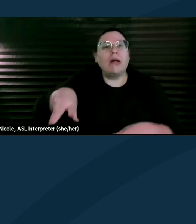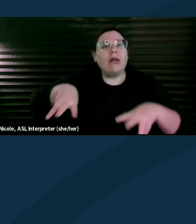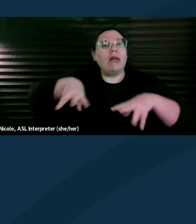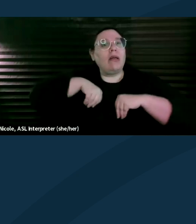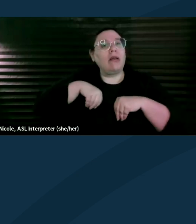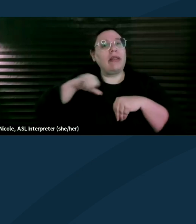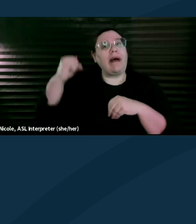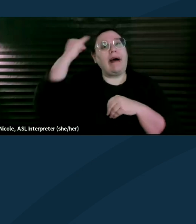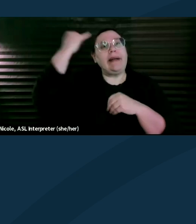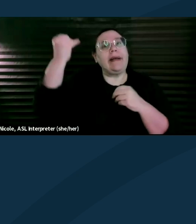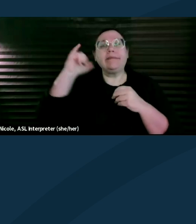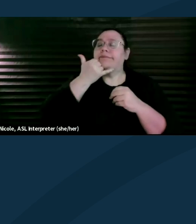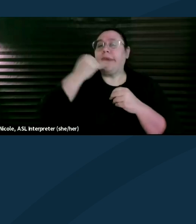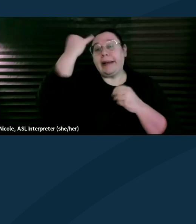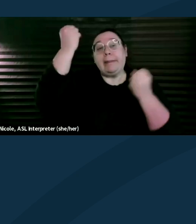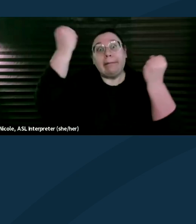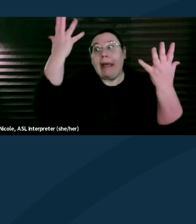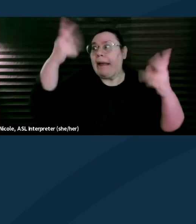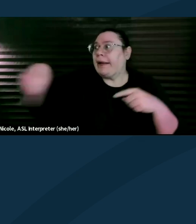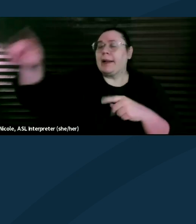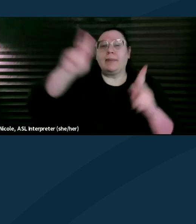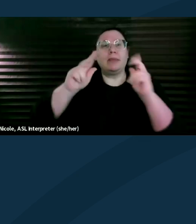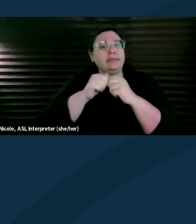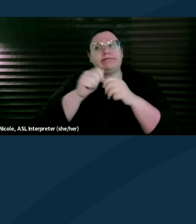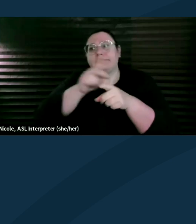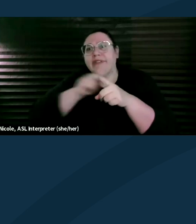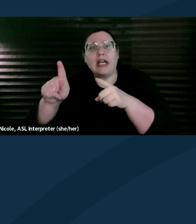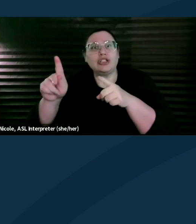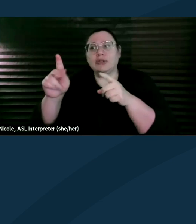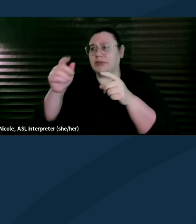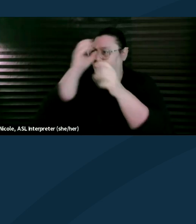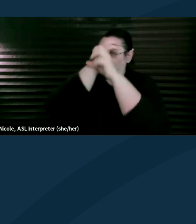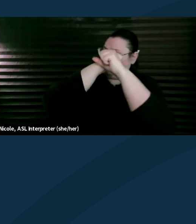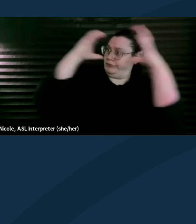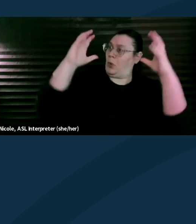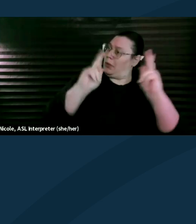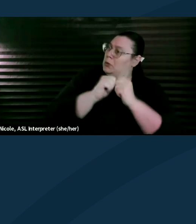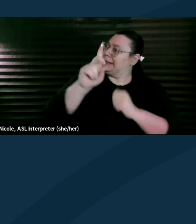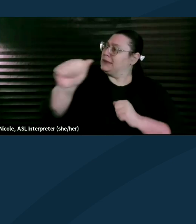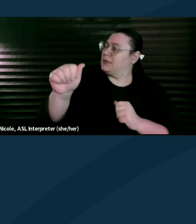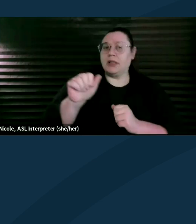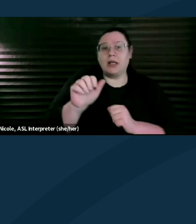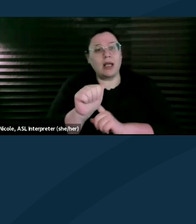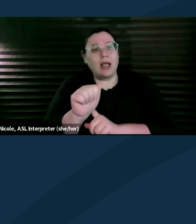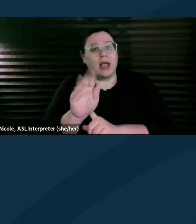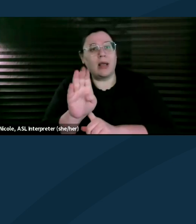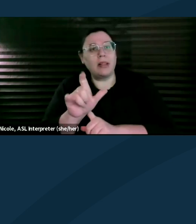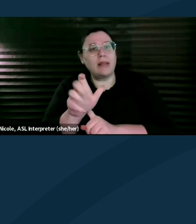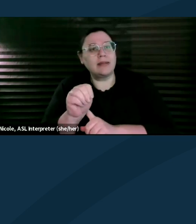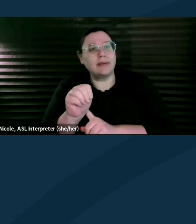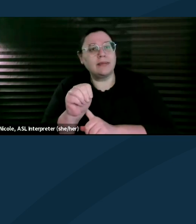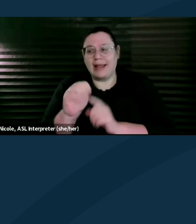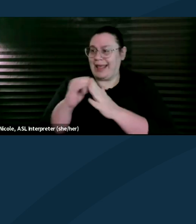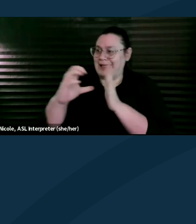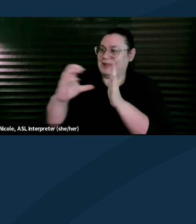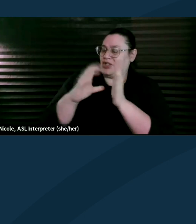that many professionals have about people with disabilities, that ableism, that Section 504 final rules